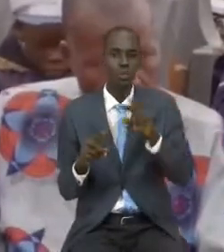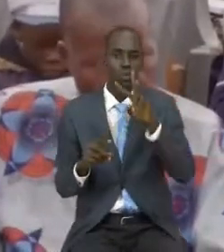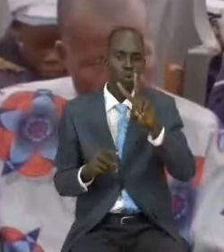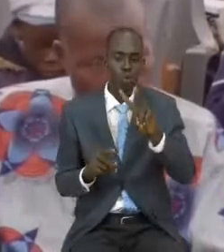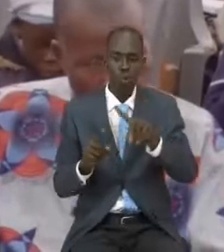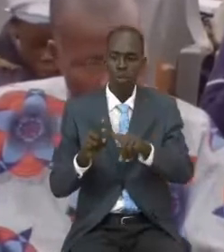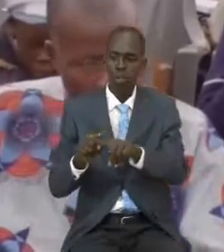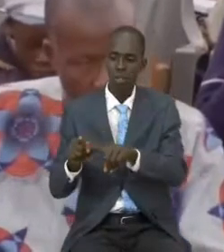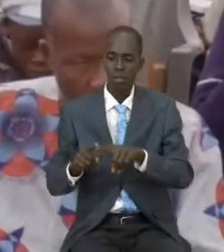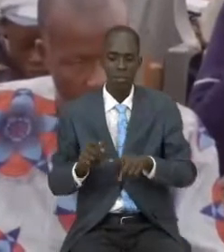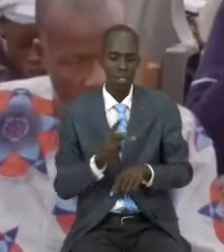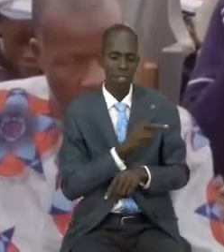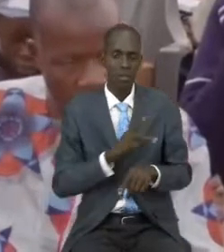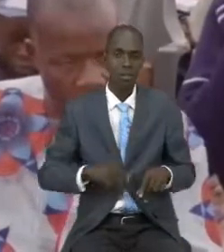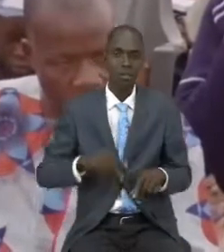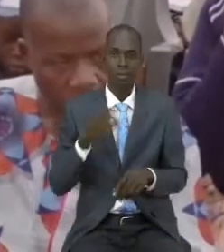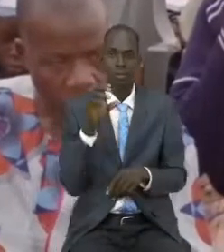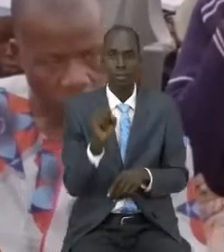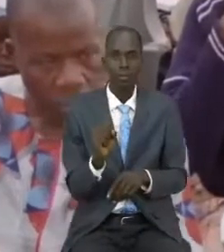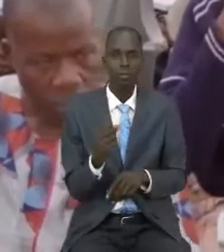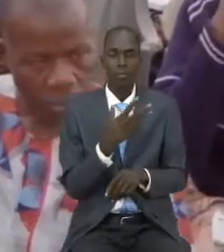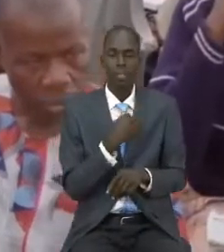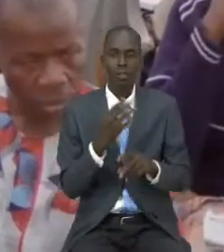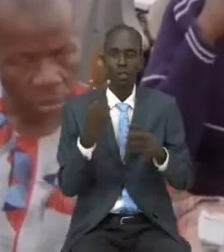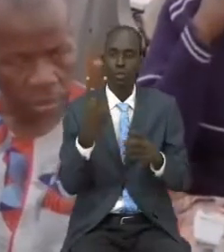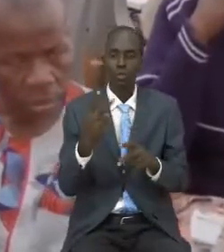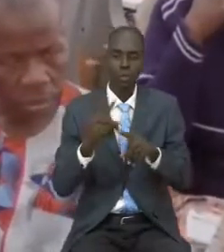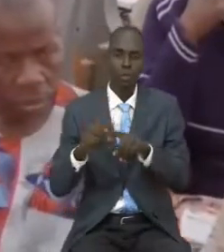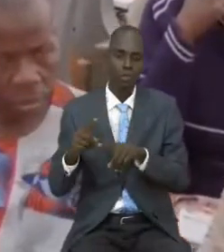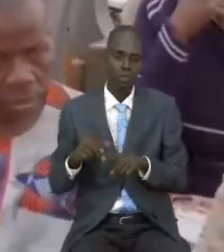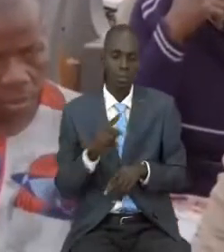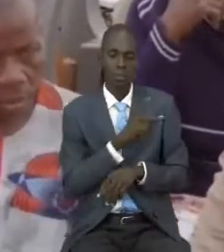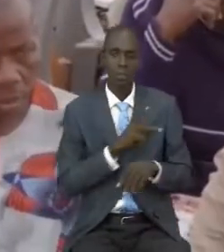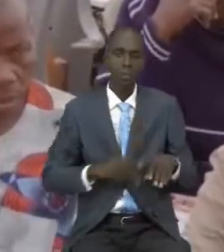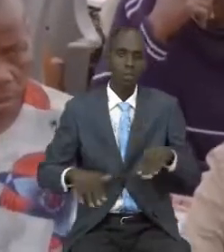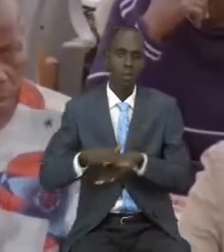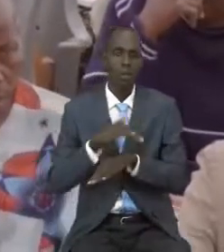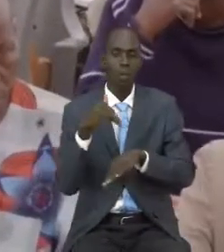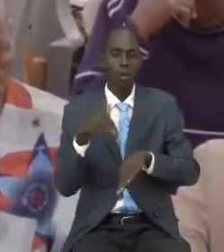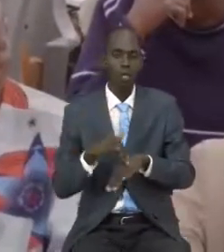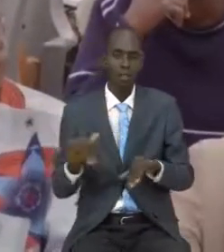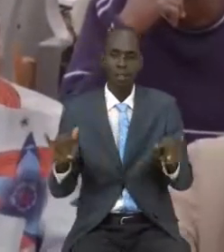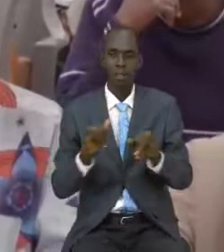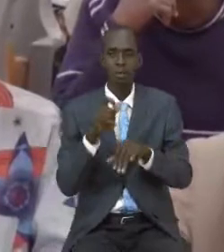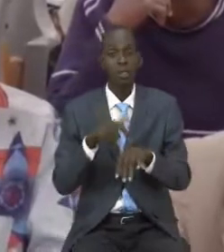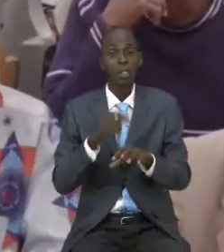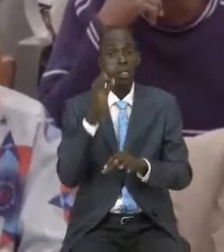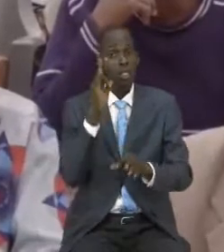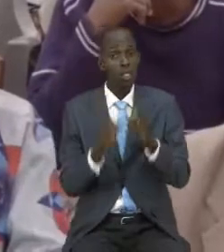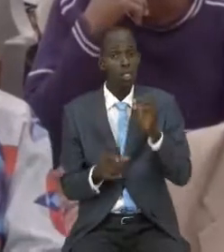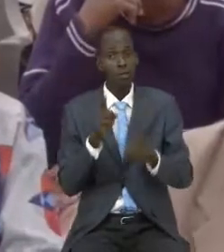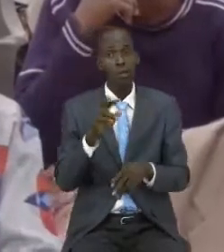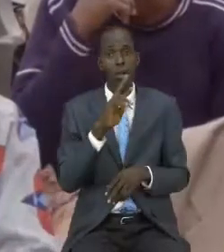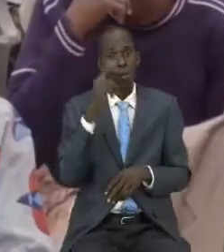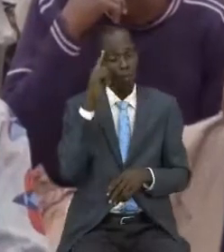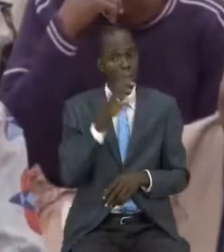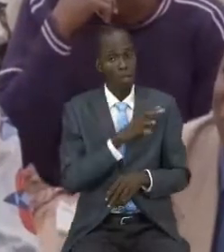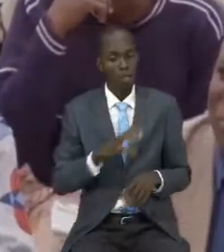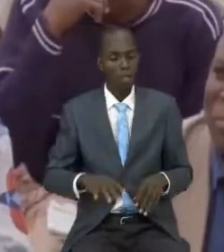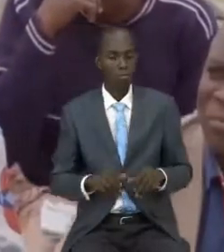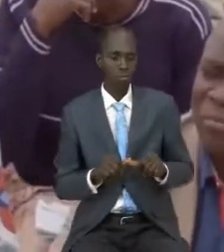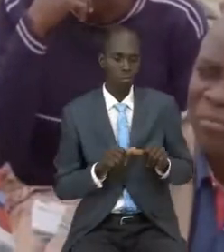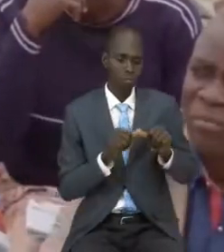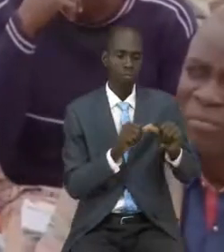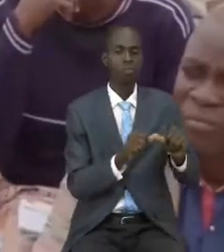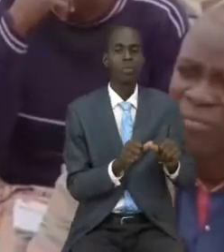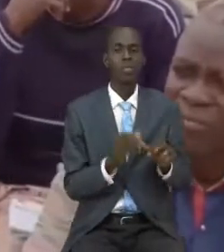kings and two different kingdoms at the same time. If you are for Christ, you're for Christ. If you are